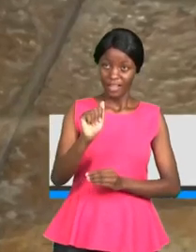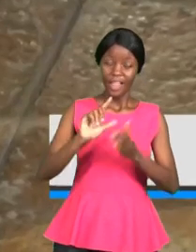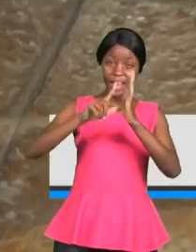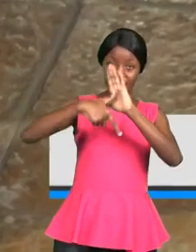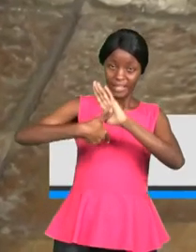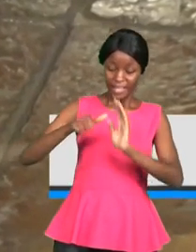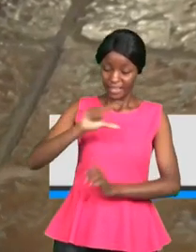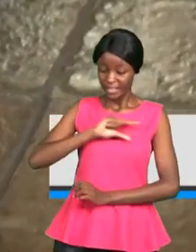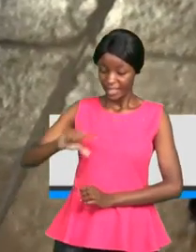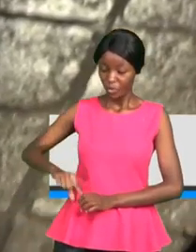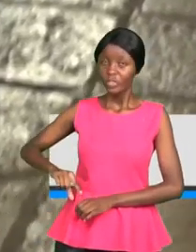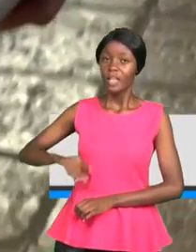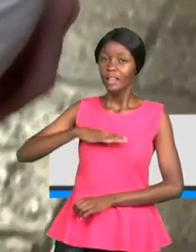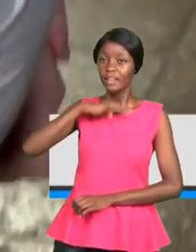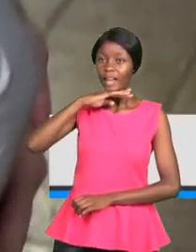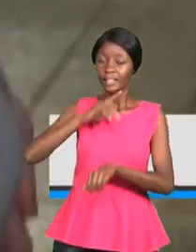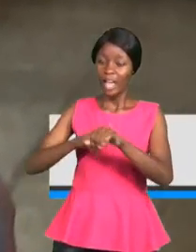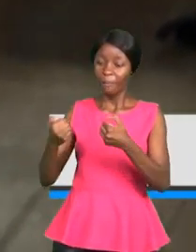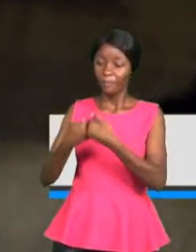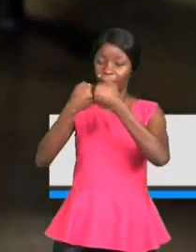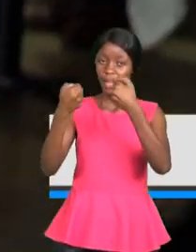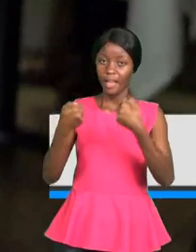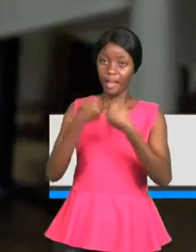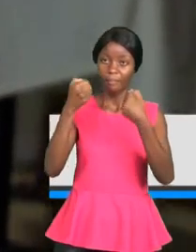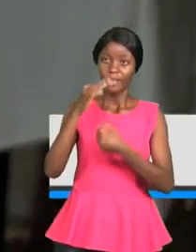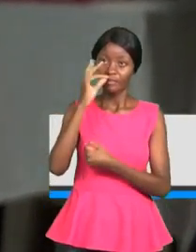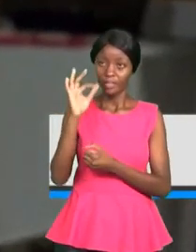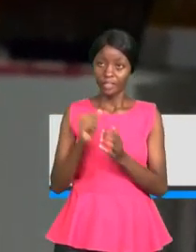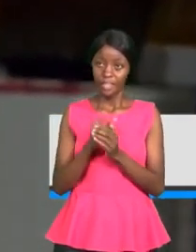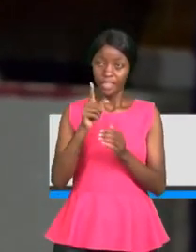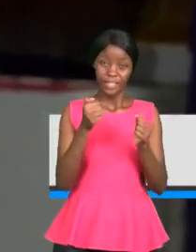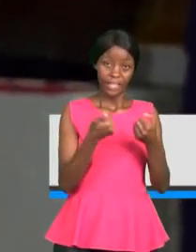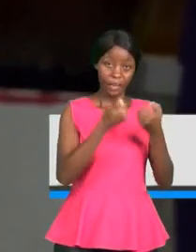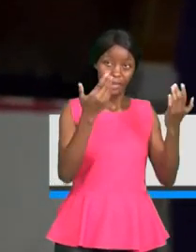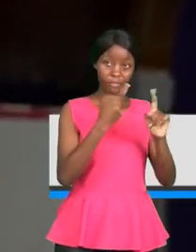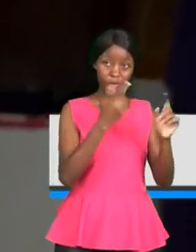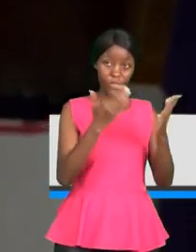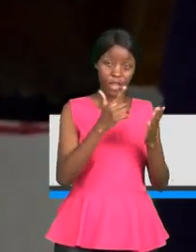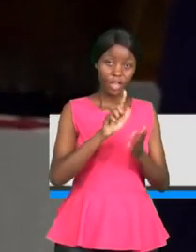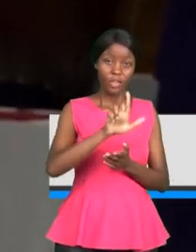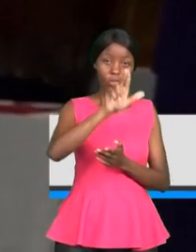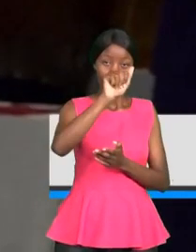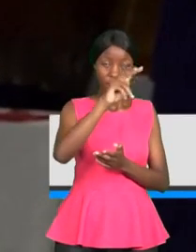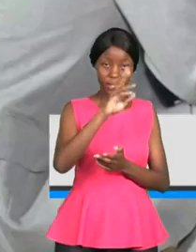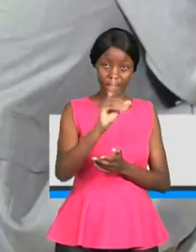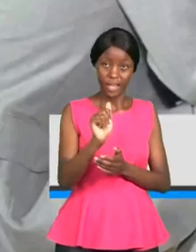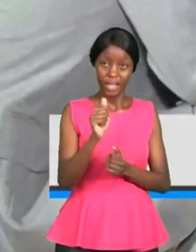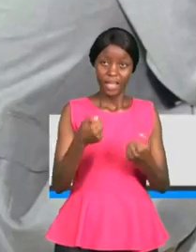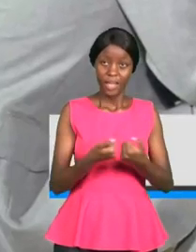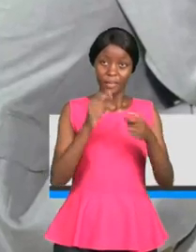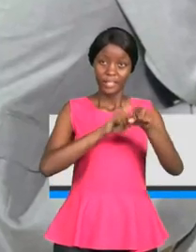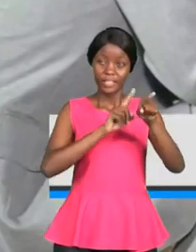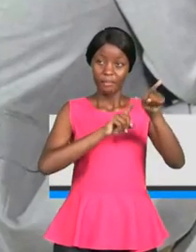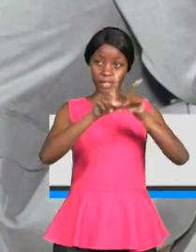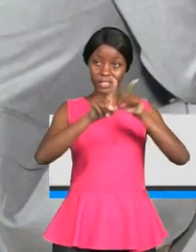car crash in Paris. The encounter, which took place in the British ambassador residence in Luanda, came during a trip that had Harry